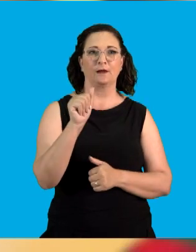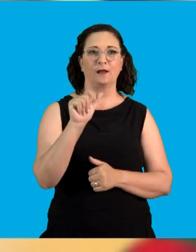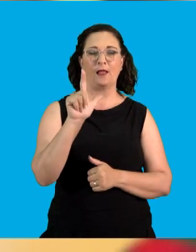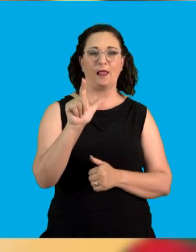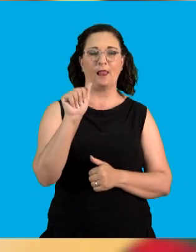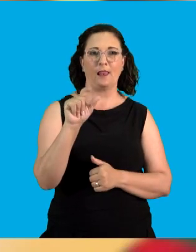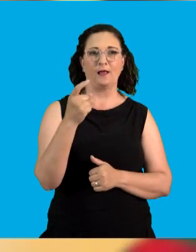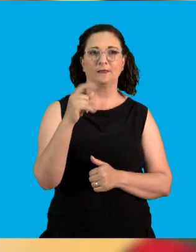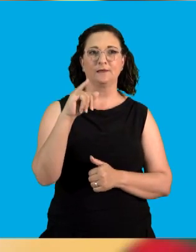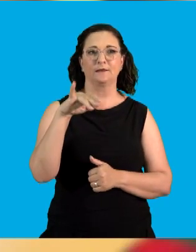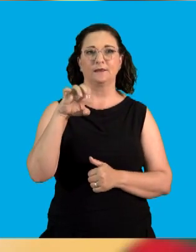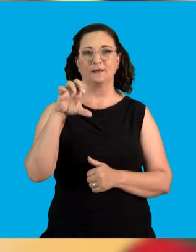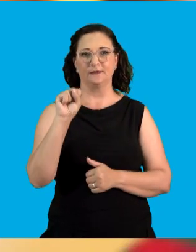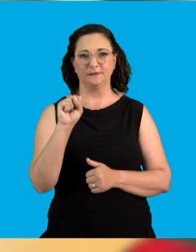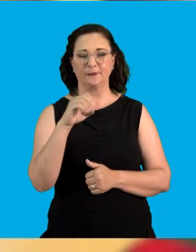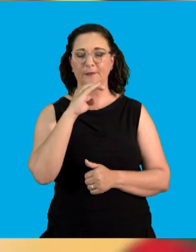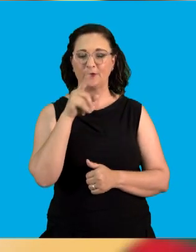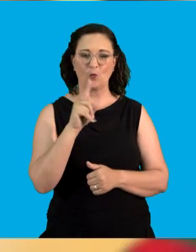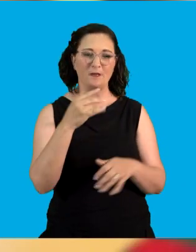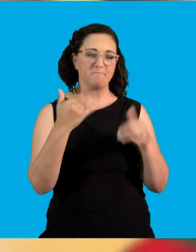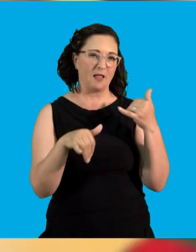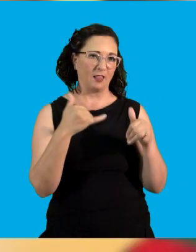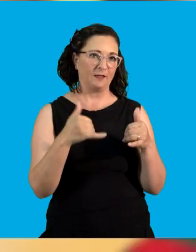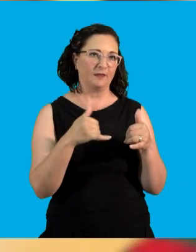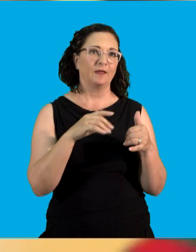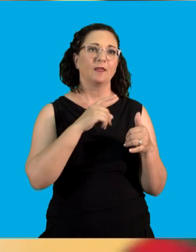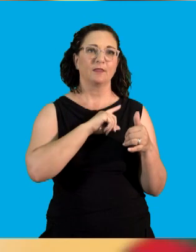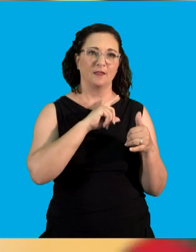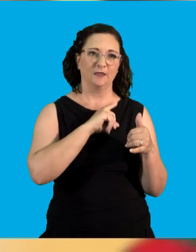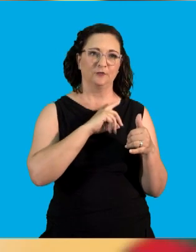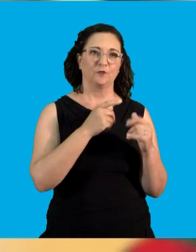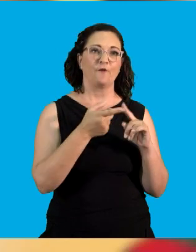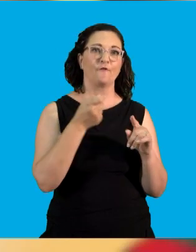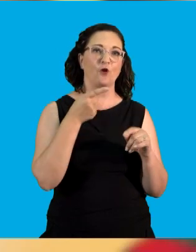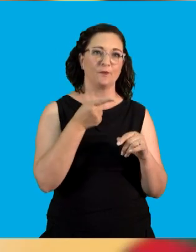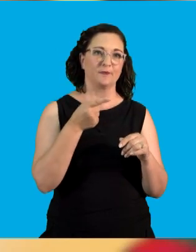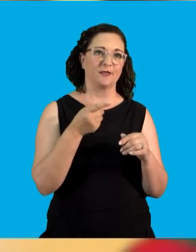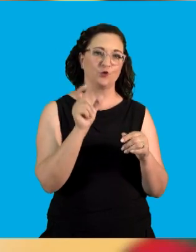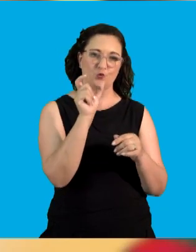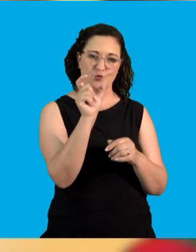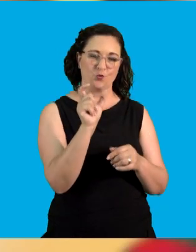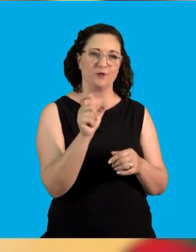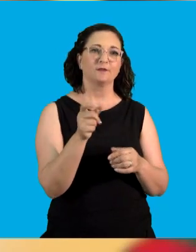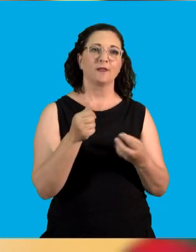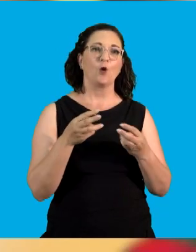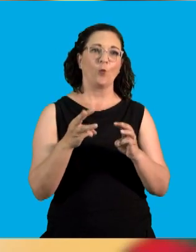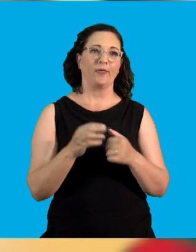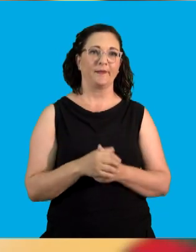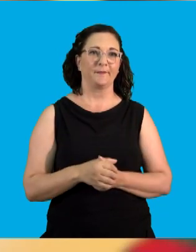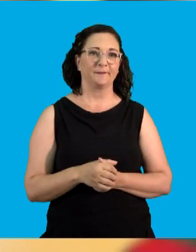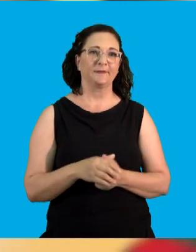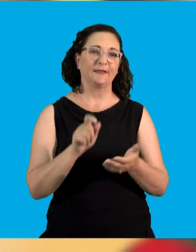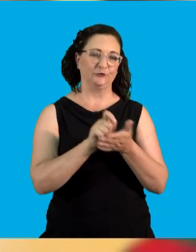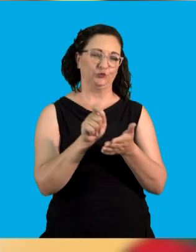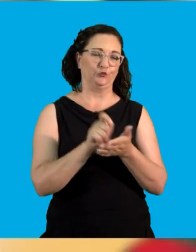Galaxias, and the word Galaxias referred to Milky, and that is where the name the Milky Way galaxy came from. All right,